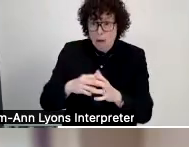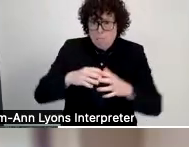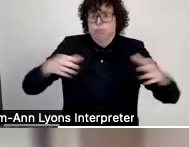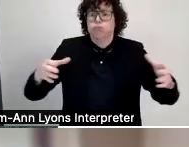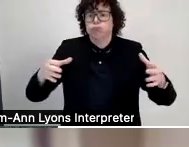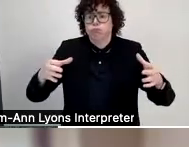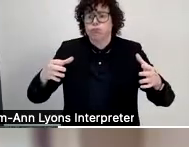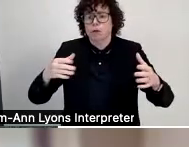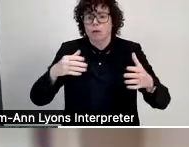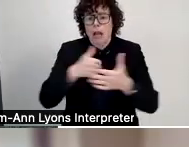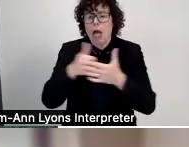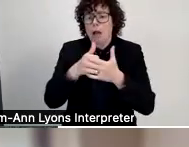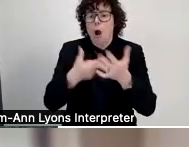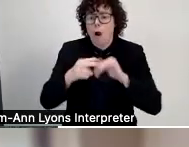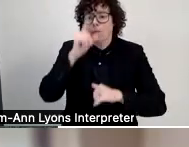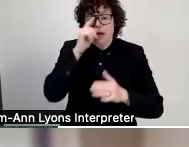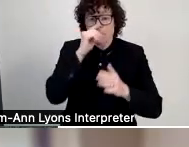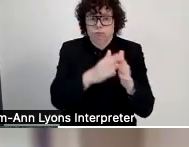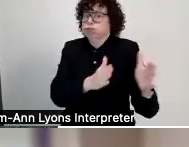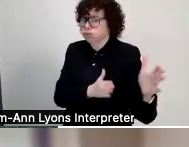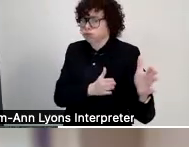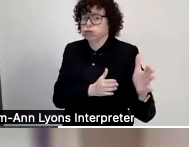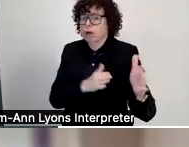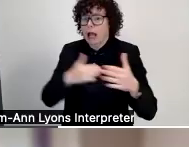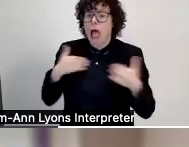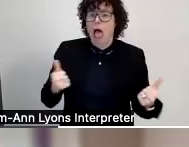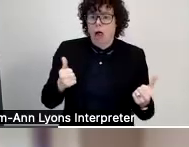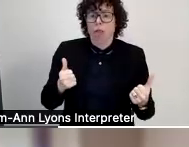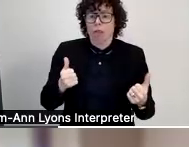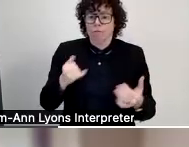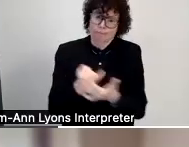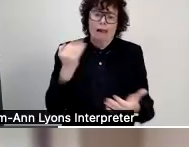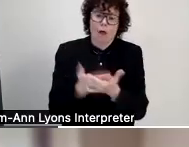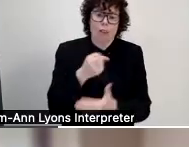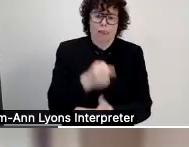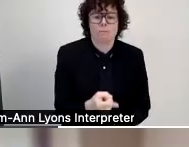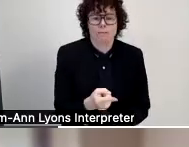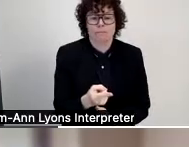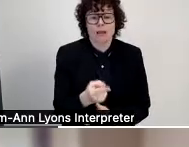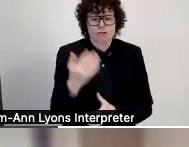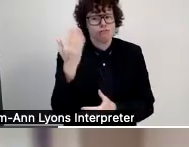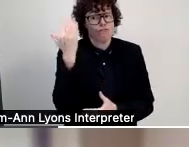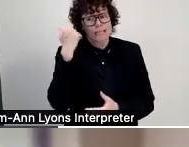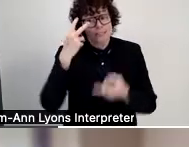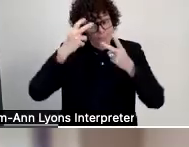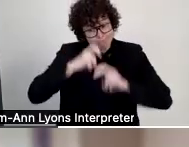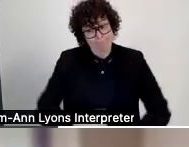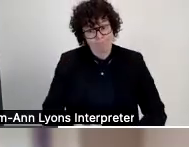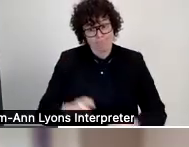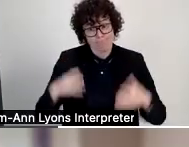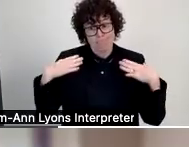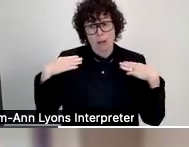Australians. The Disability Royal Commission recently made a finding of systemic neglect in healthcare for people living with